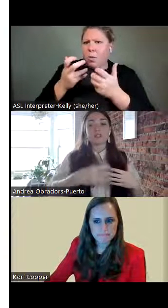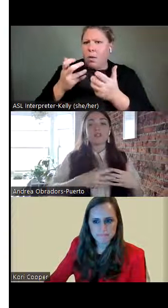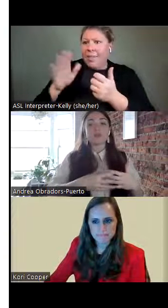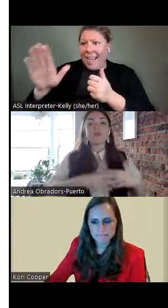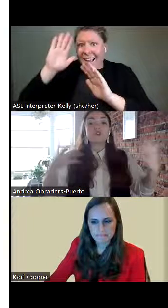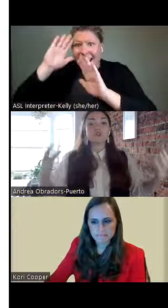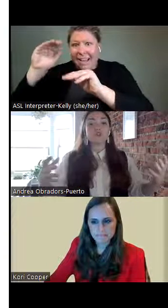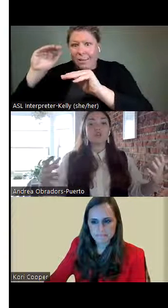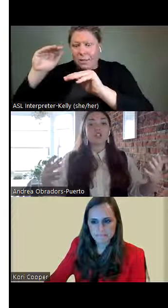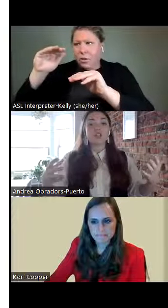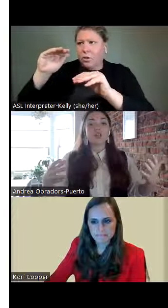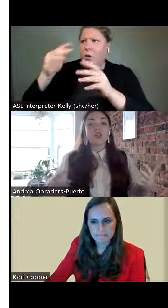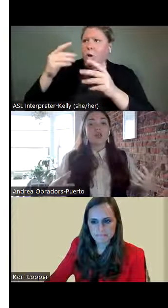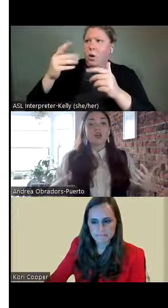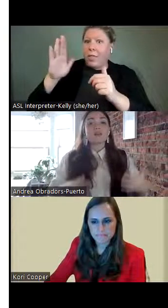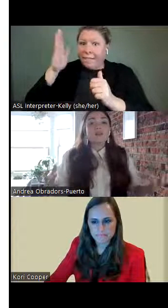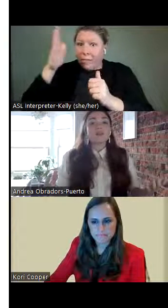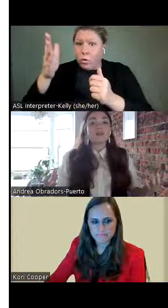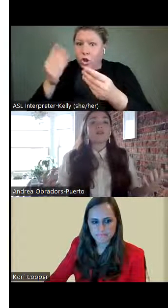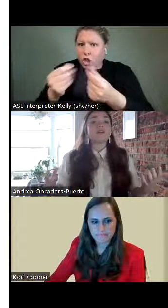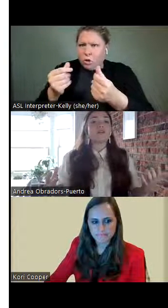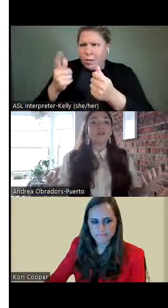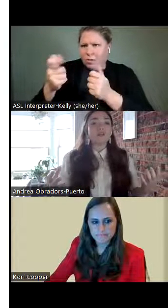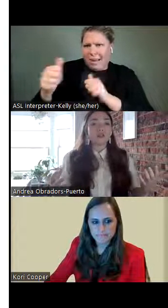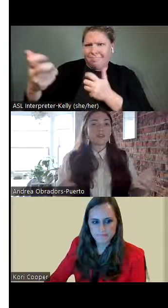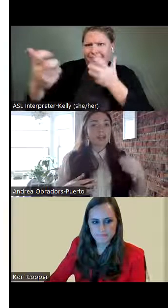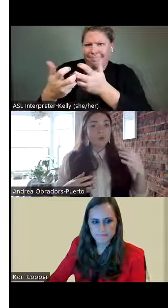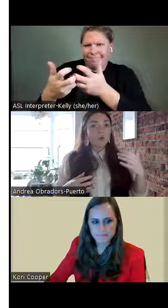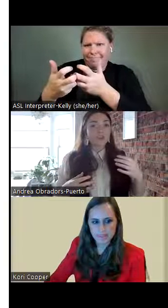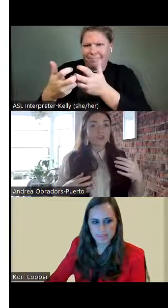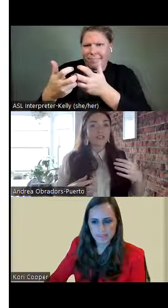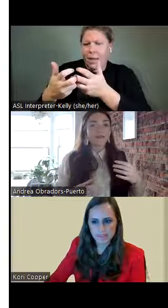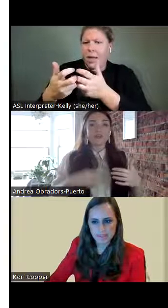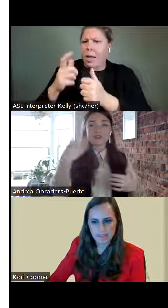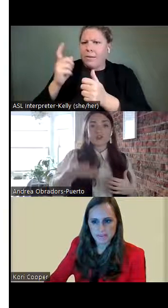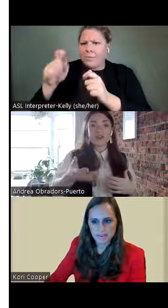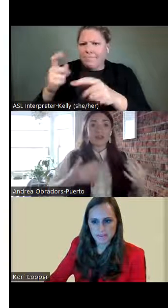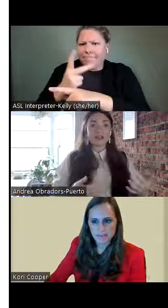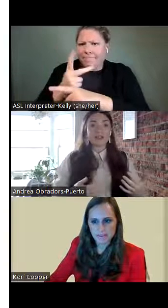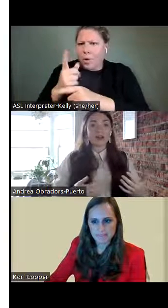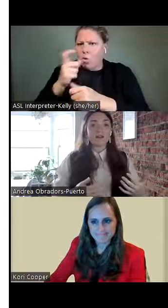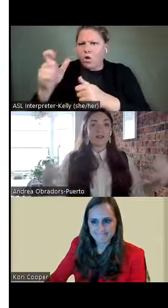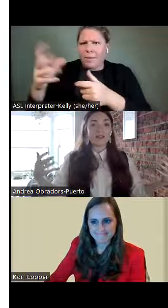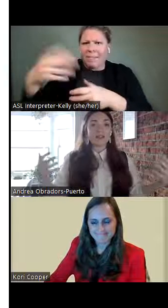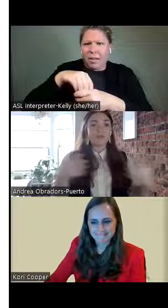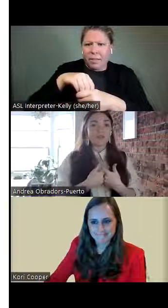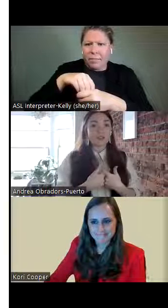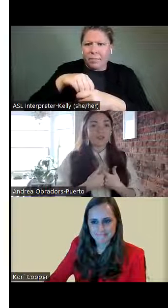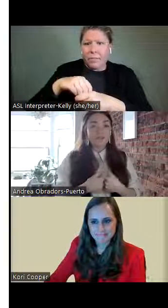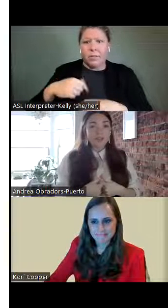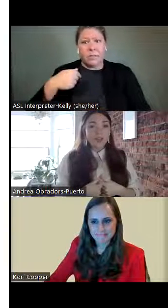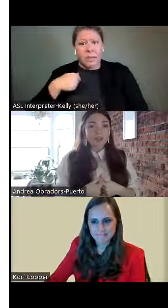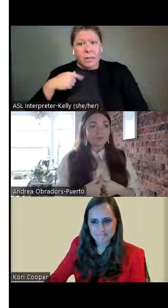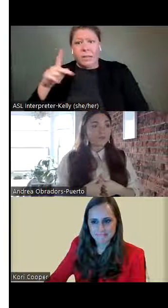the expectation of the future solution and the people who will be involved in it. That's why, for example, they're scoring myself a mix of